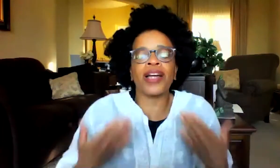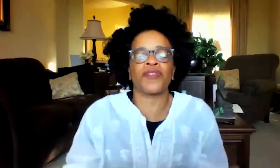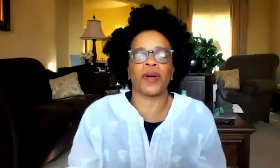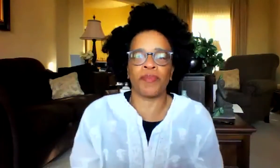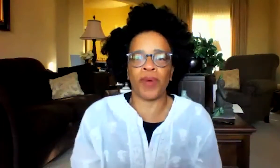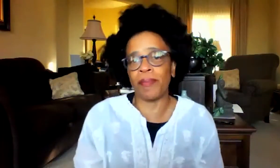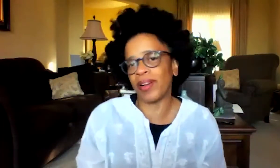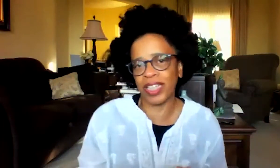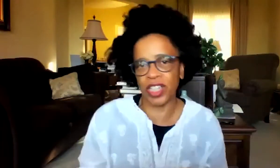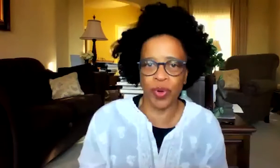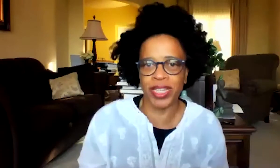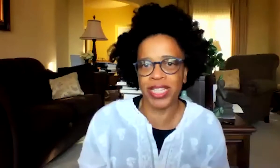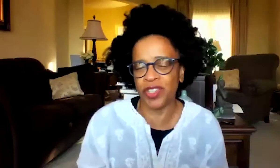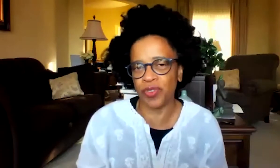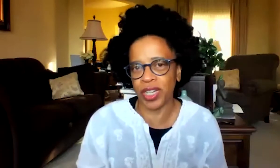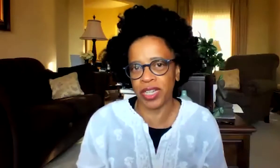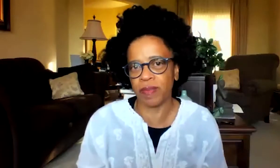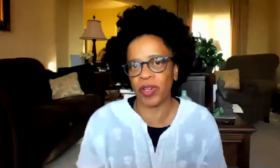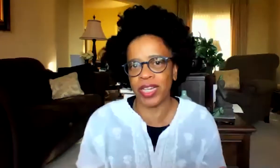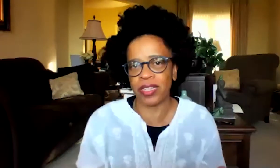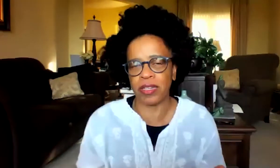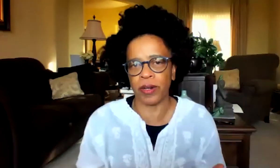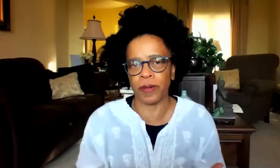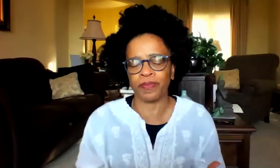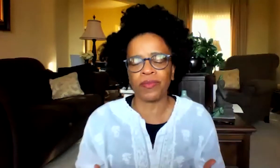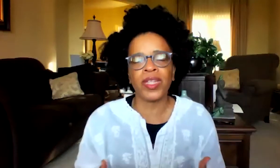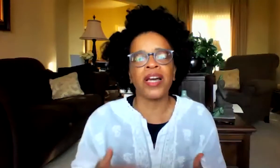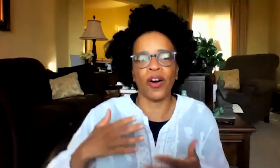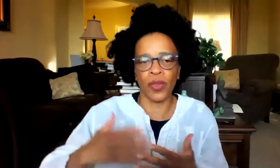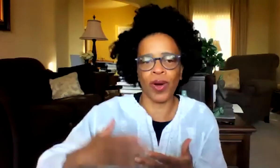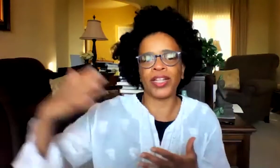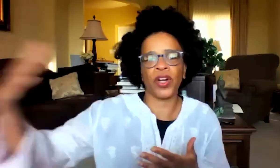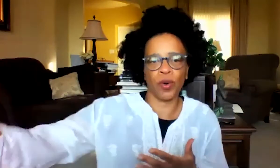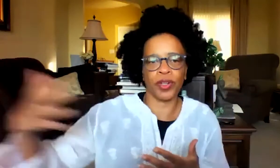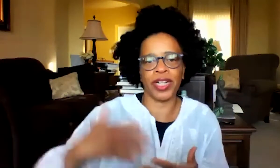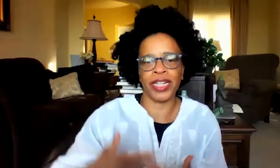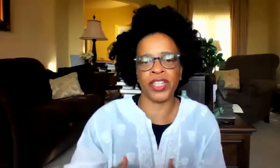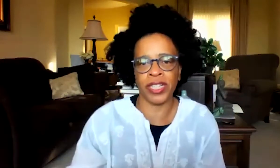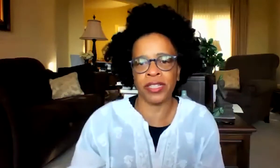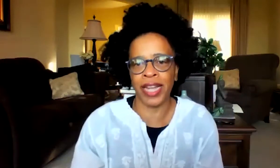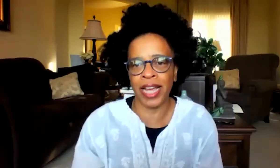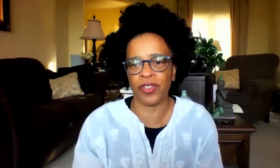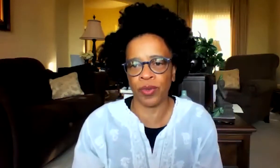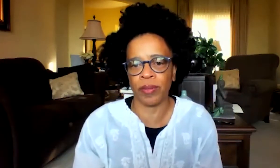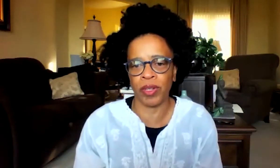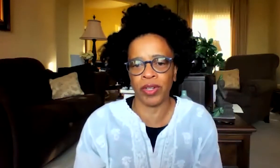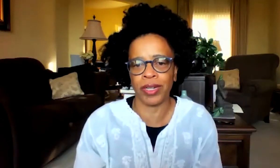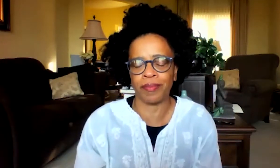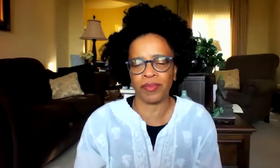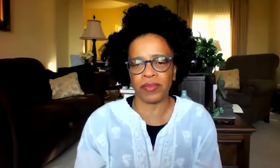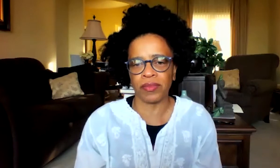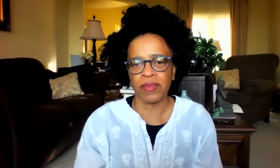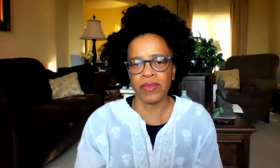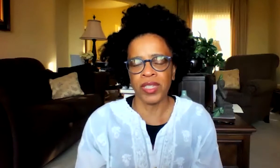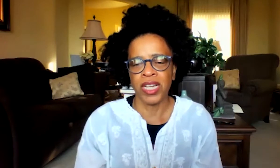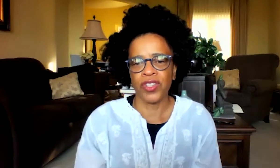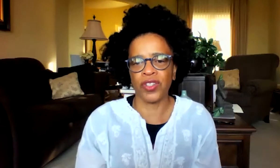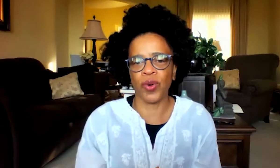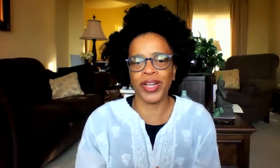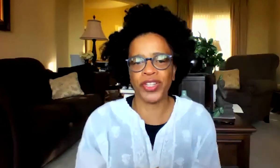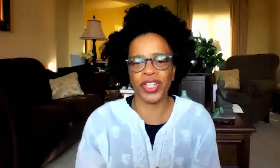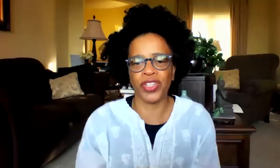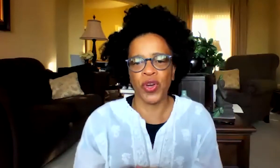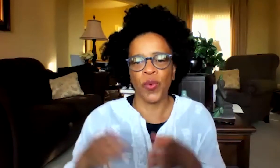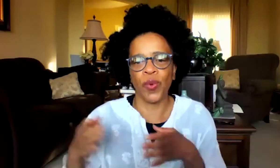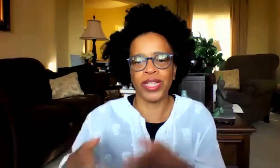I'm drawing from primarily US centric experience here, although I know we're in an international community. So